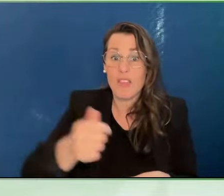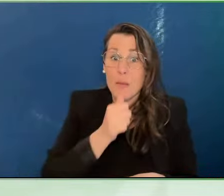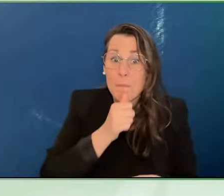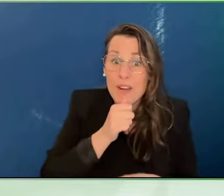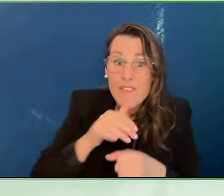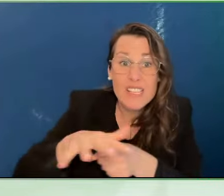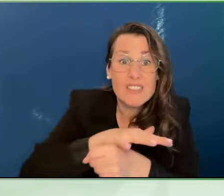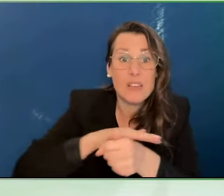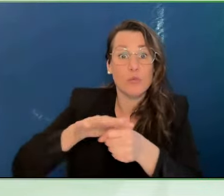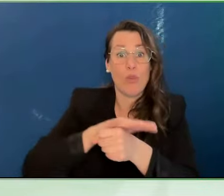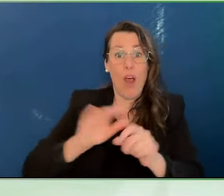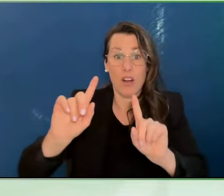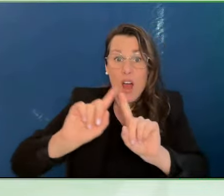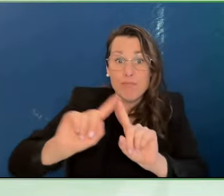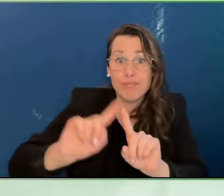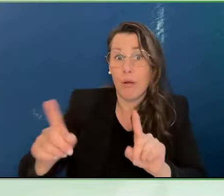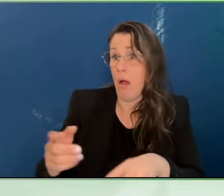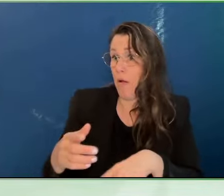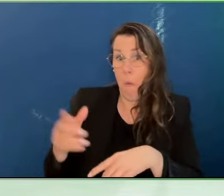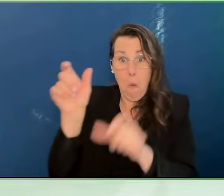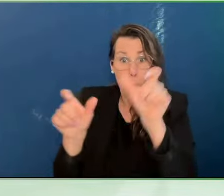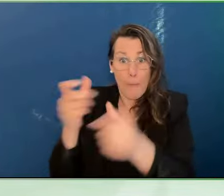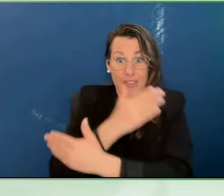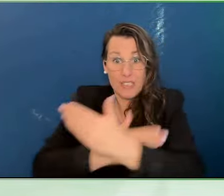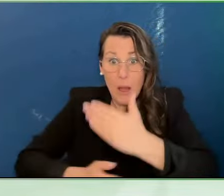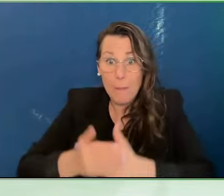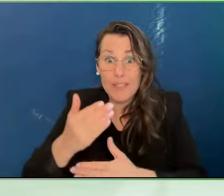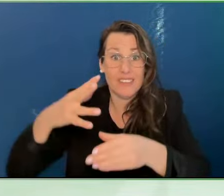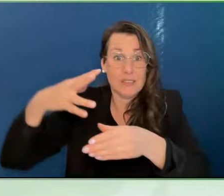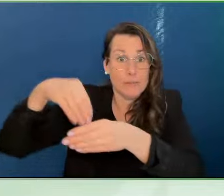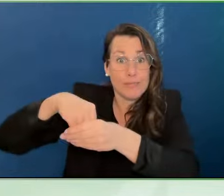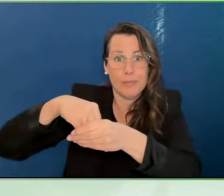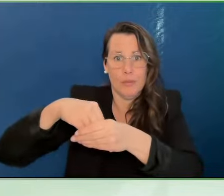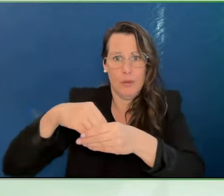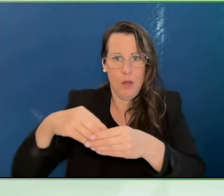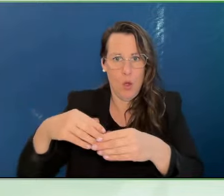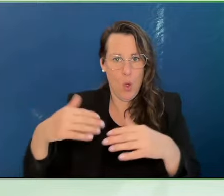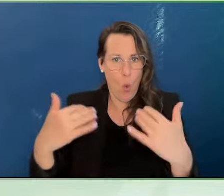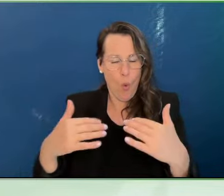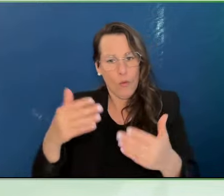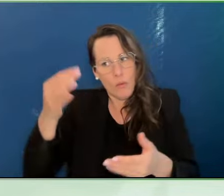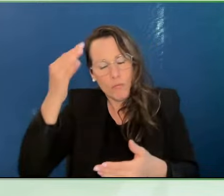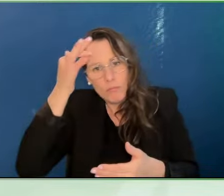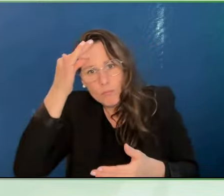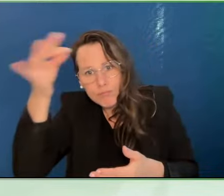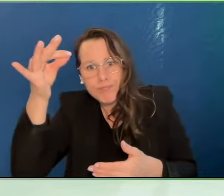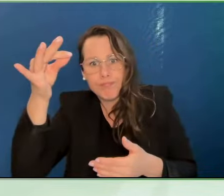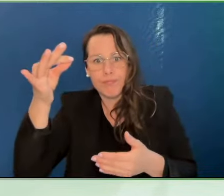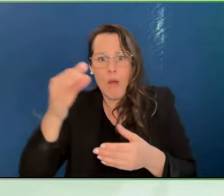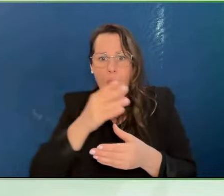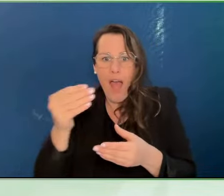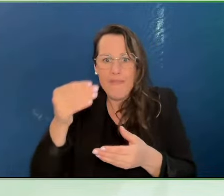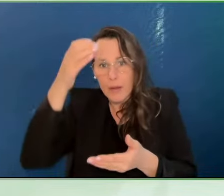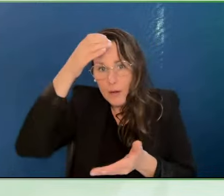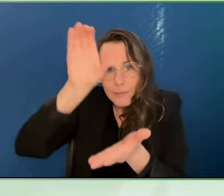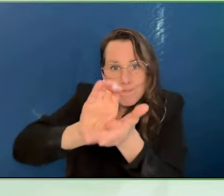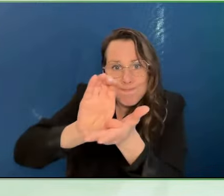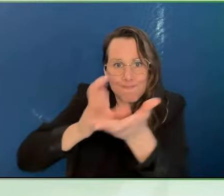really interesting. Talking about accessibility for a conference, I have to say is very complex, but it gets done.